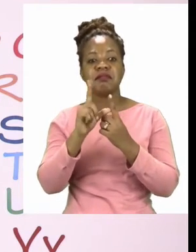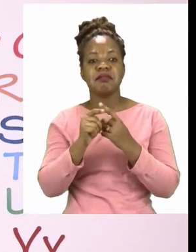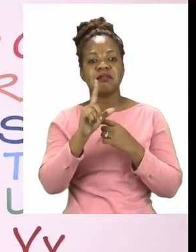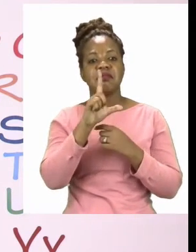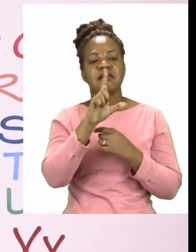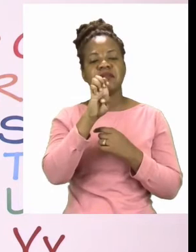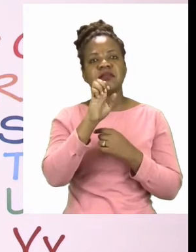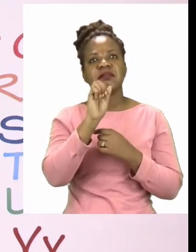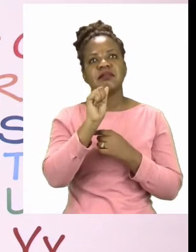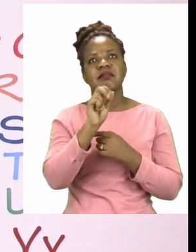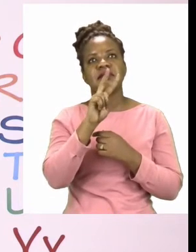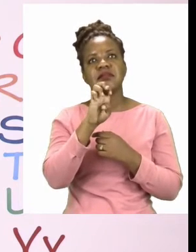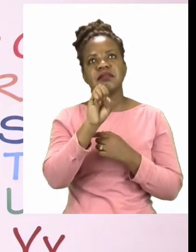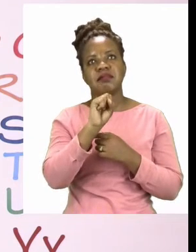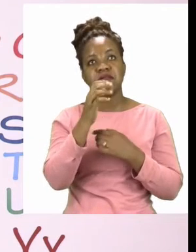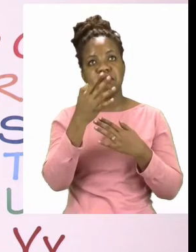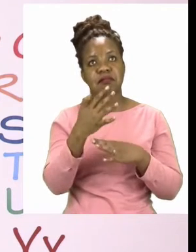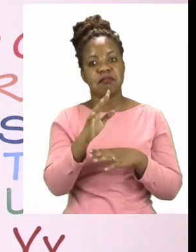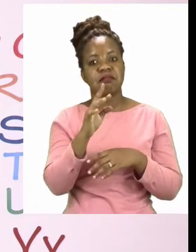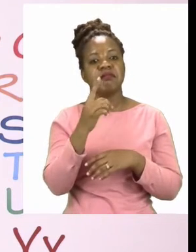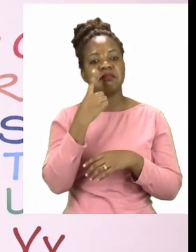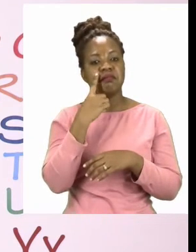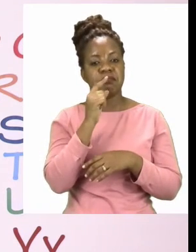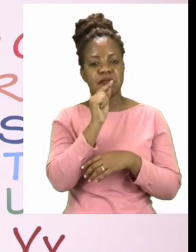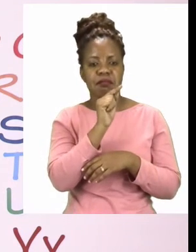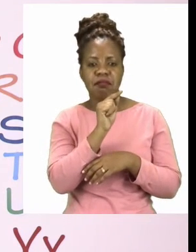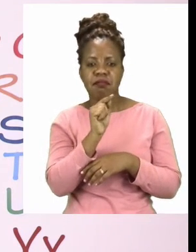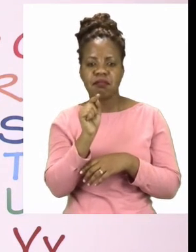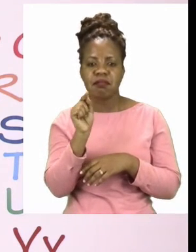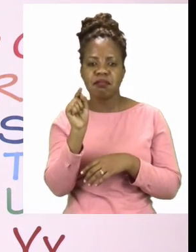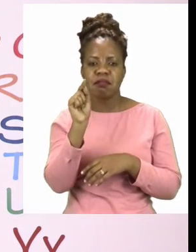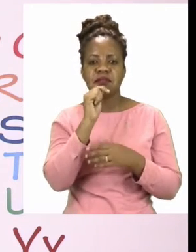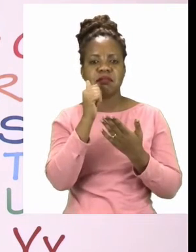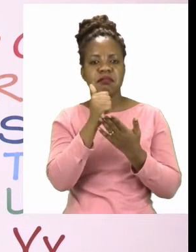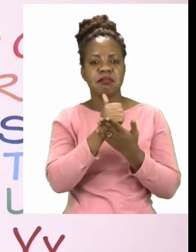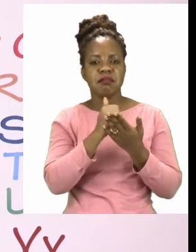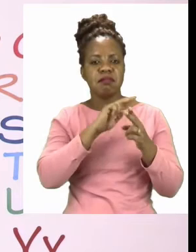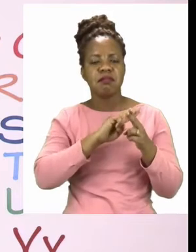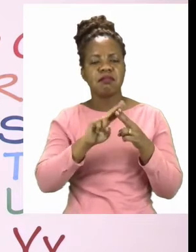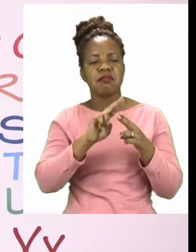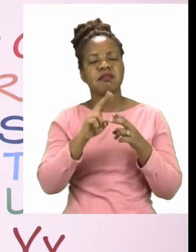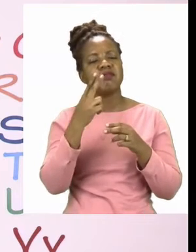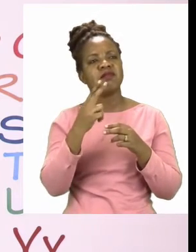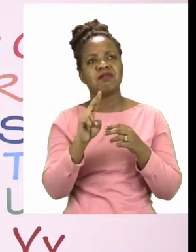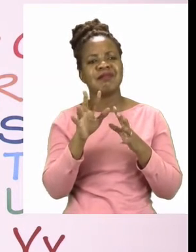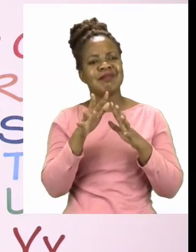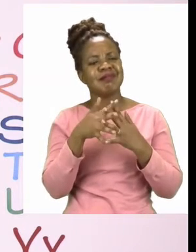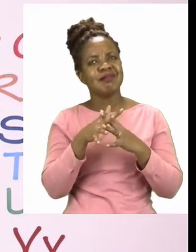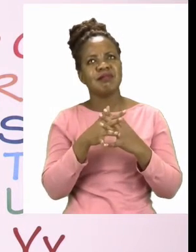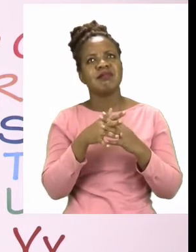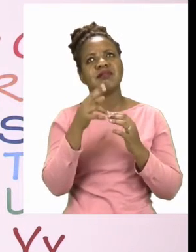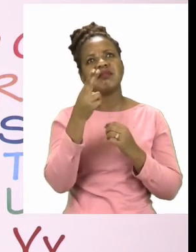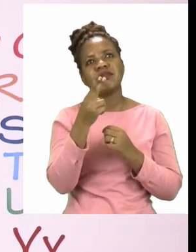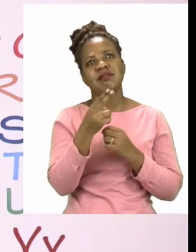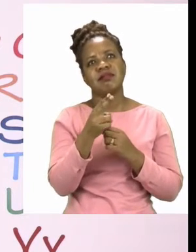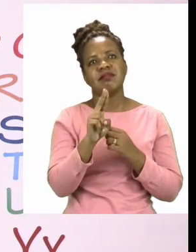leaves. Remember to circle neatly. Do not rush and take your time.